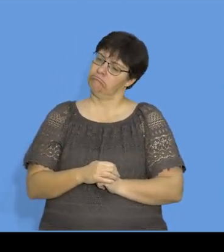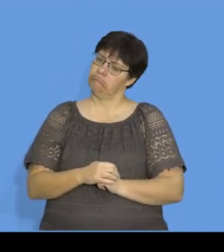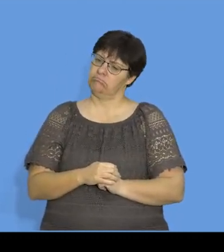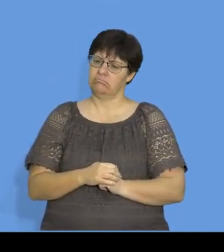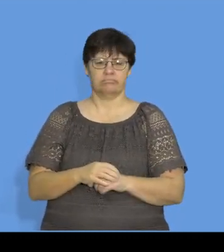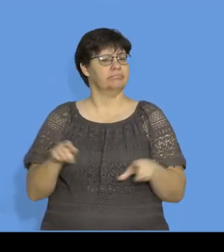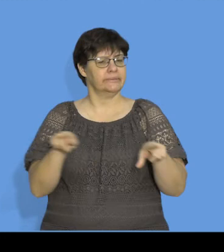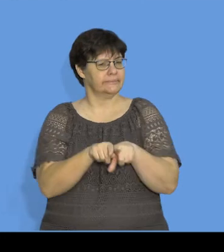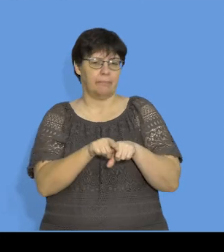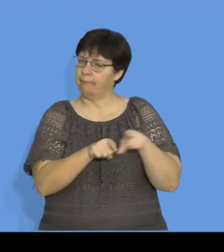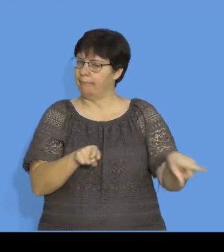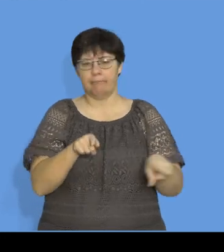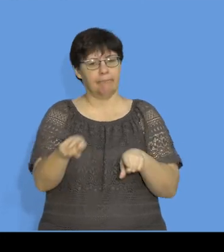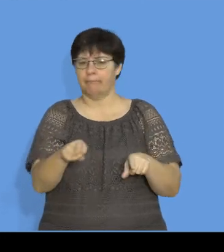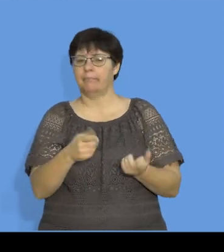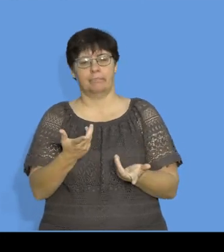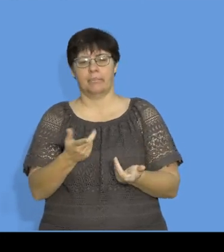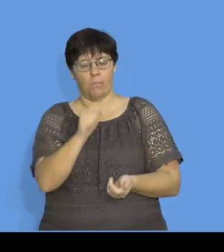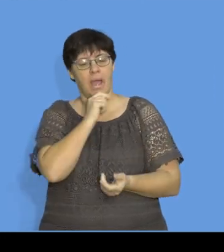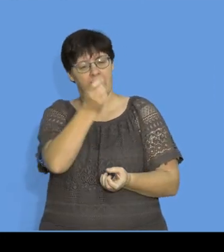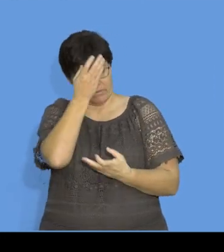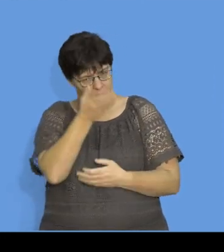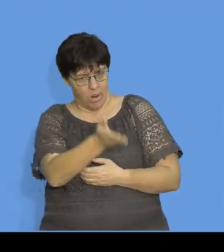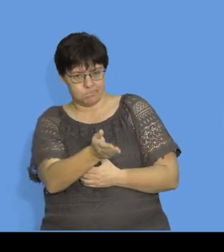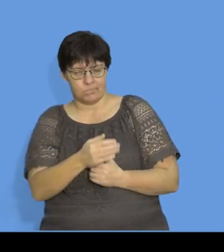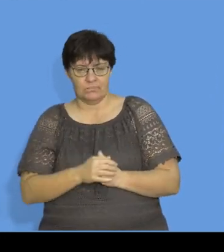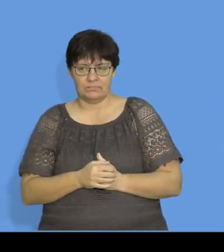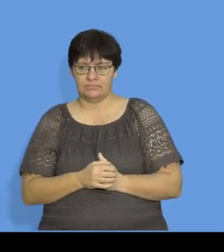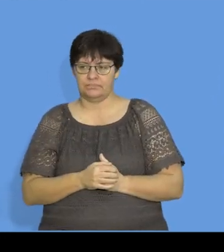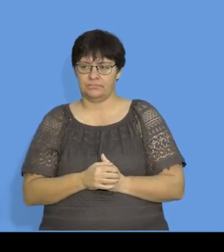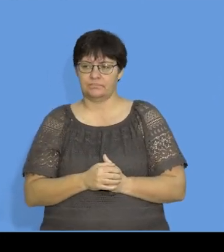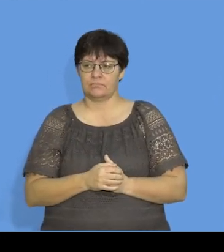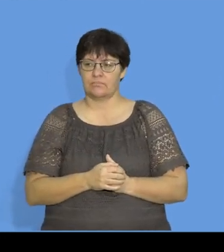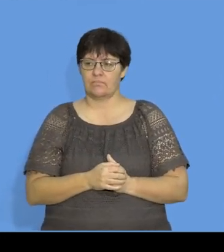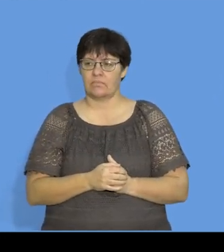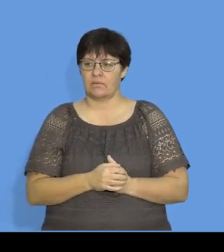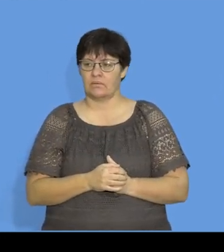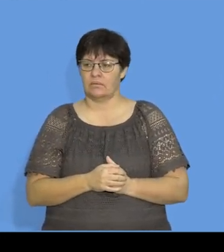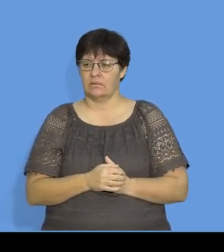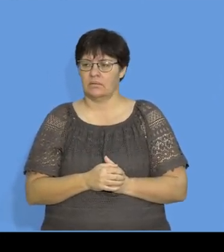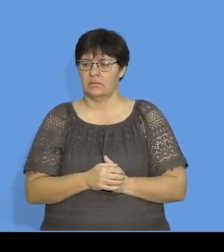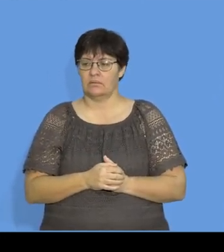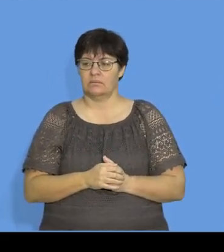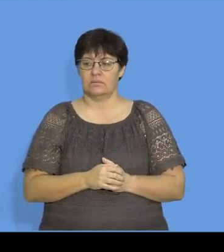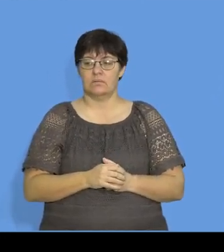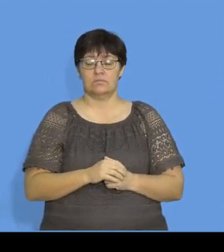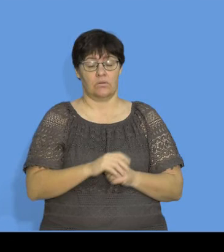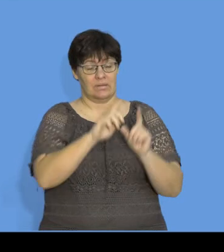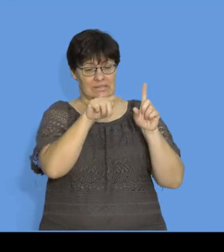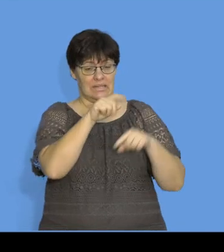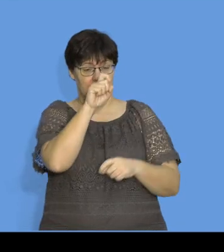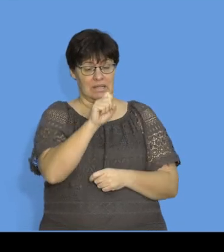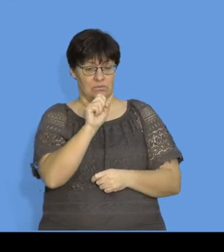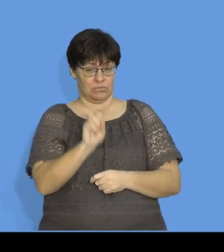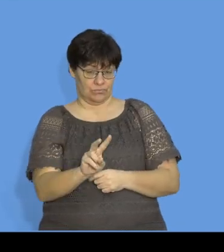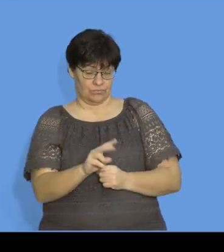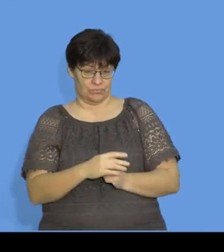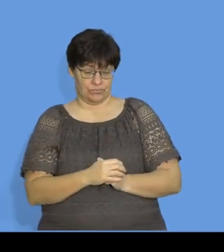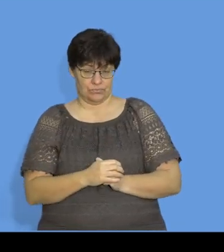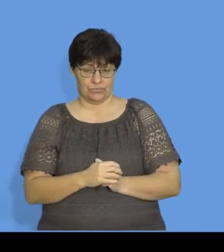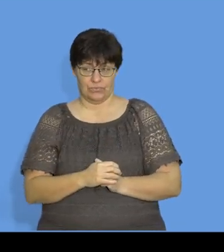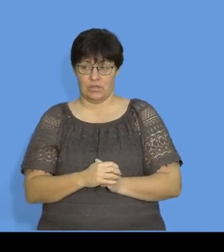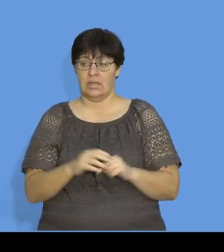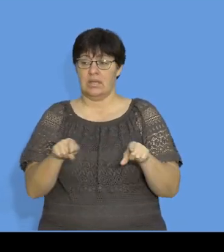I'm going to use exactly the same equation. That's okay. So, and this is x2.